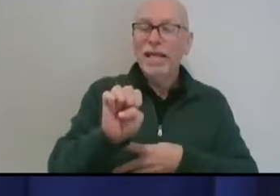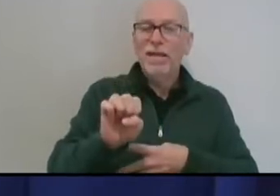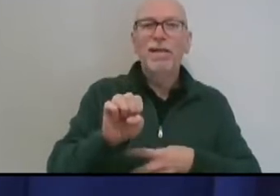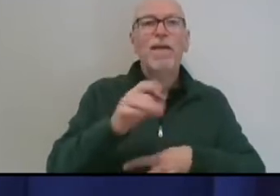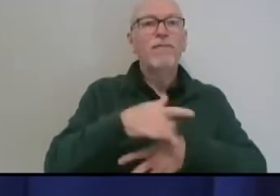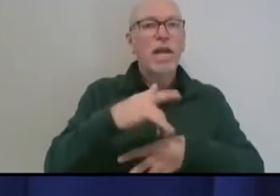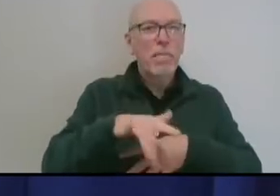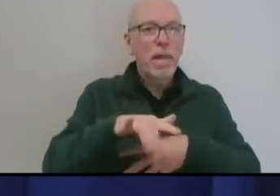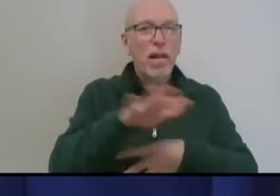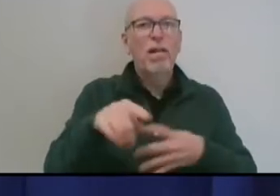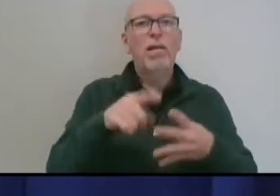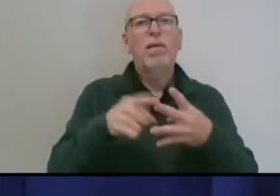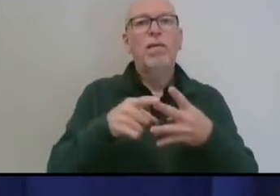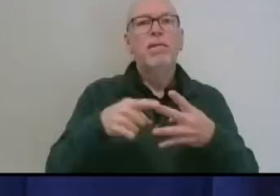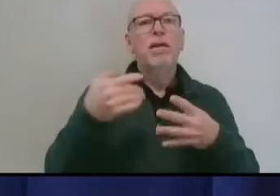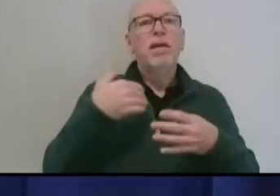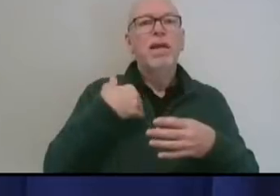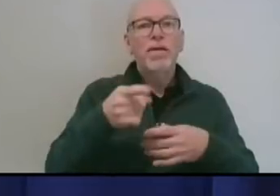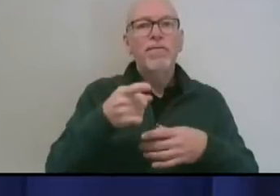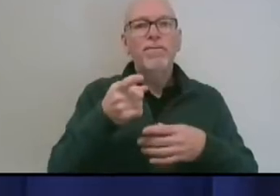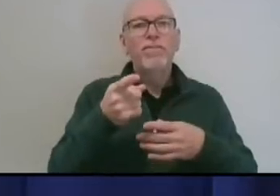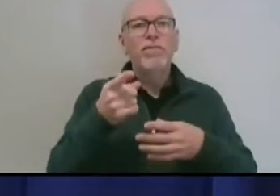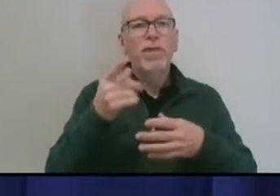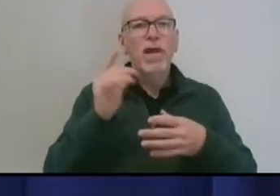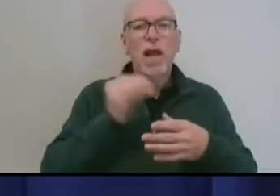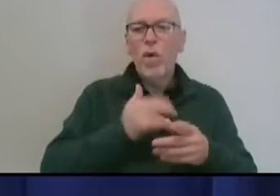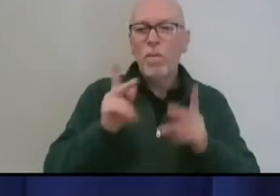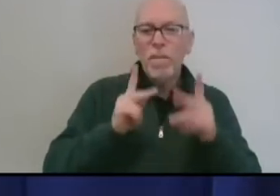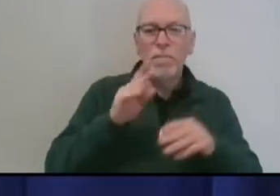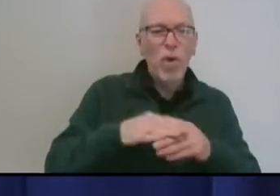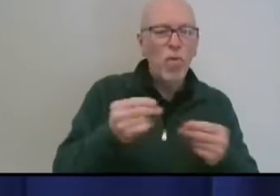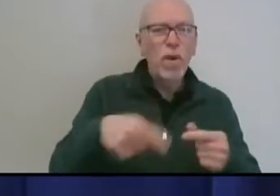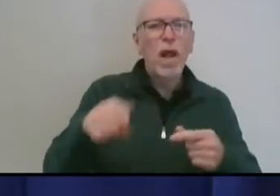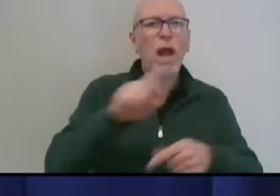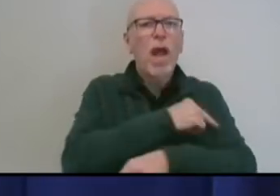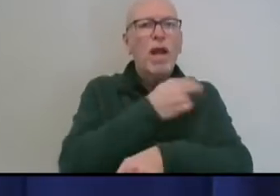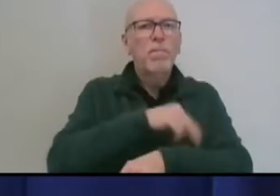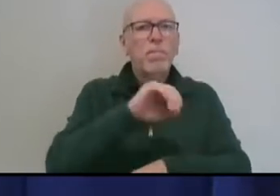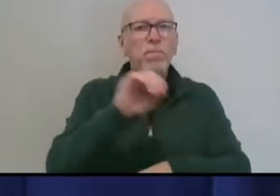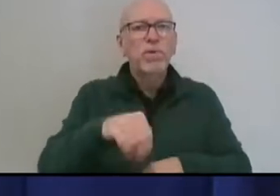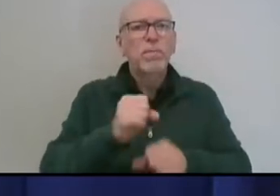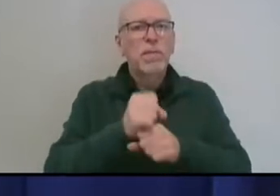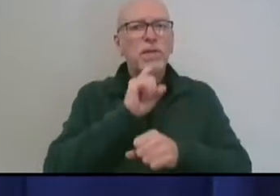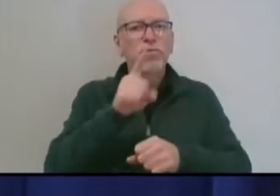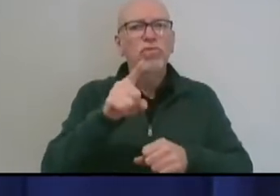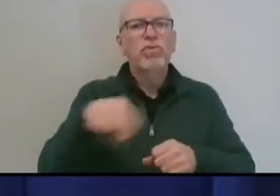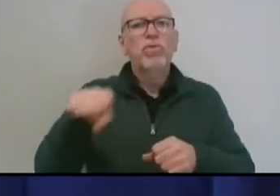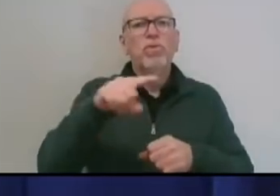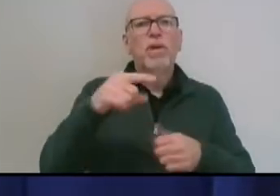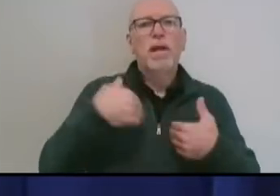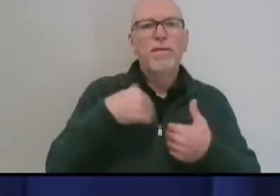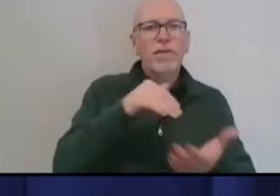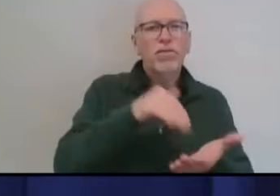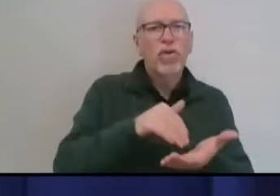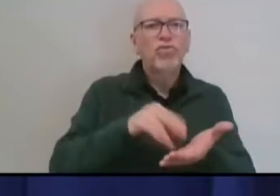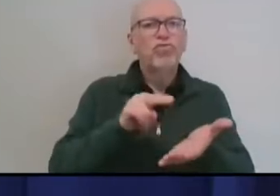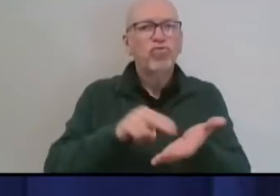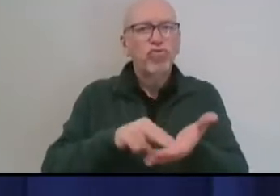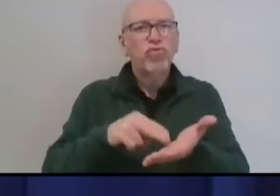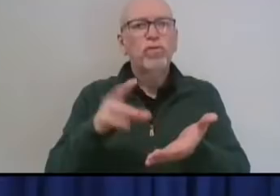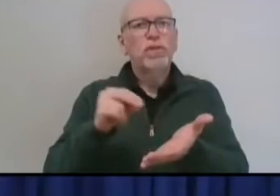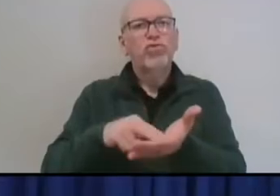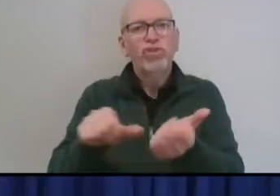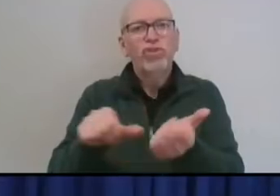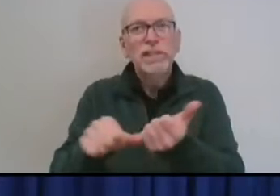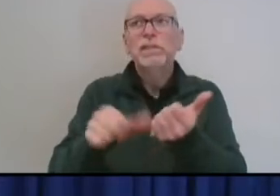availability and having those resources on the ground, our hospitalization rates, making sure that we had the, doctors and nurses